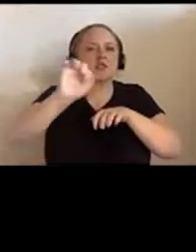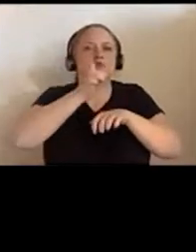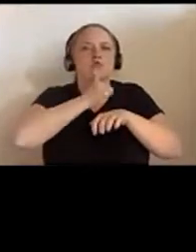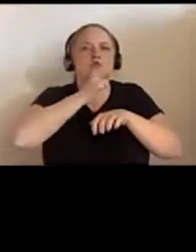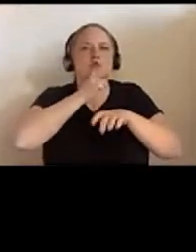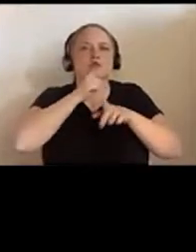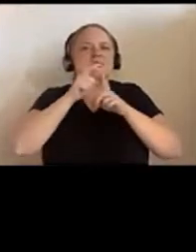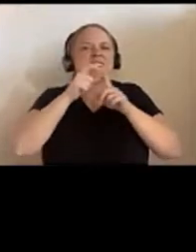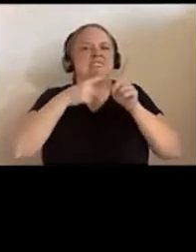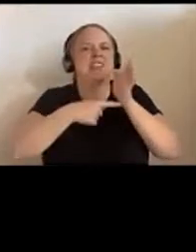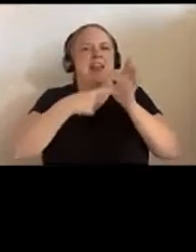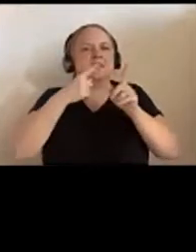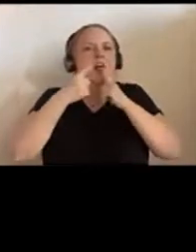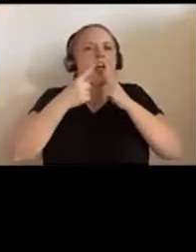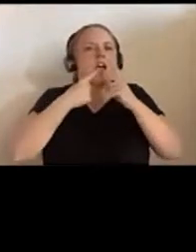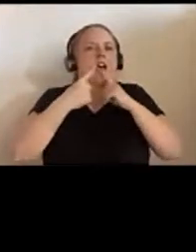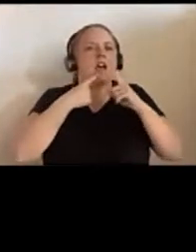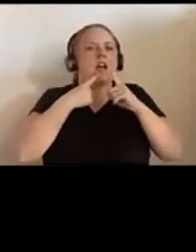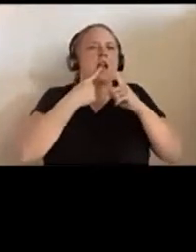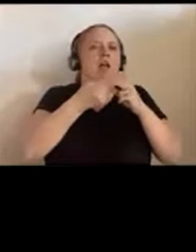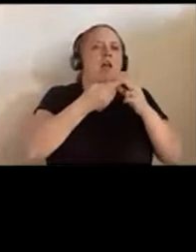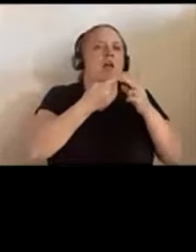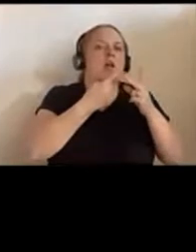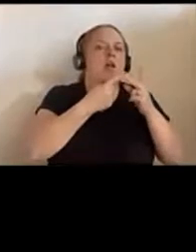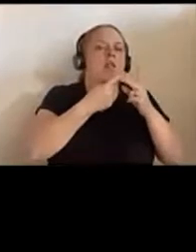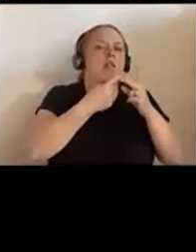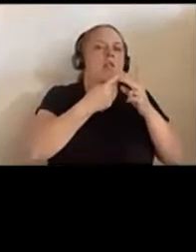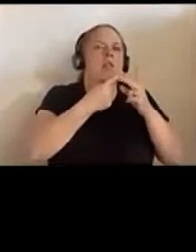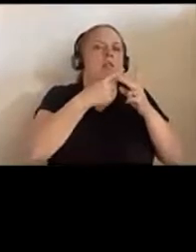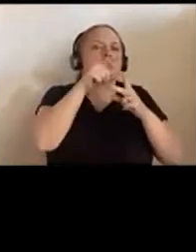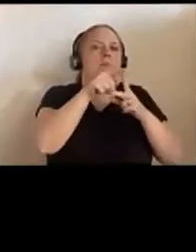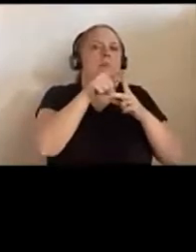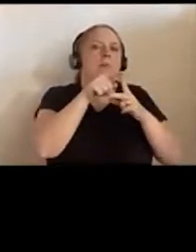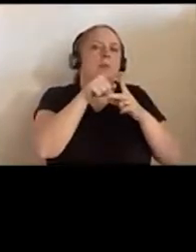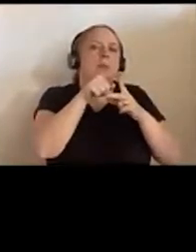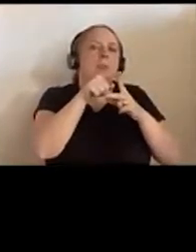data and the idea of sort of